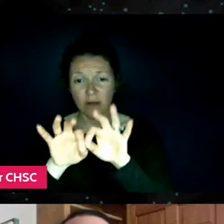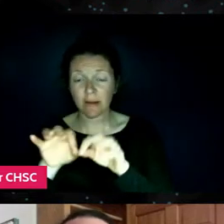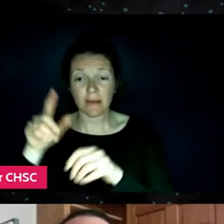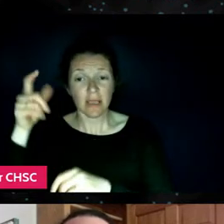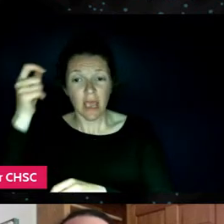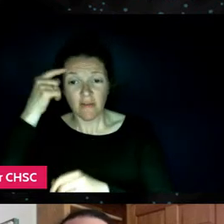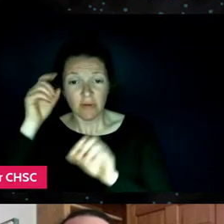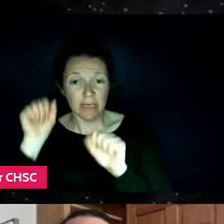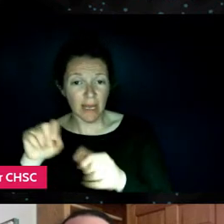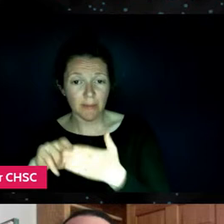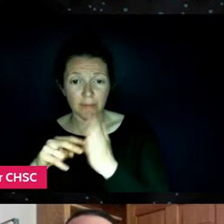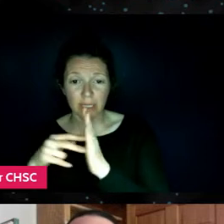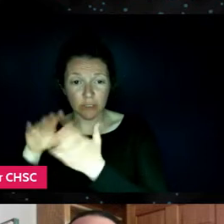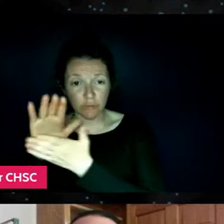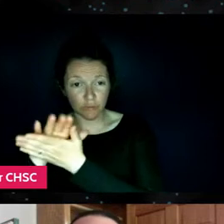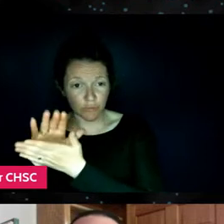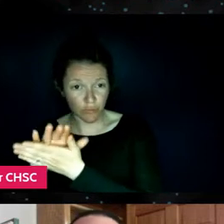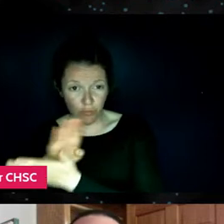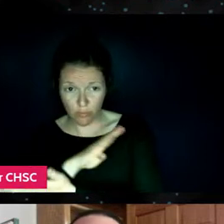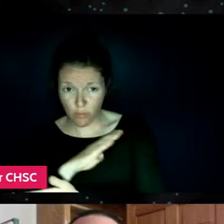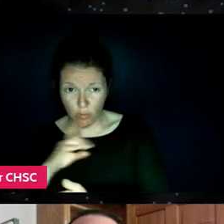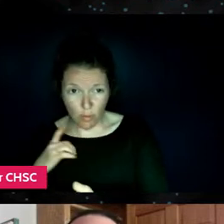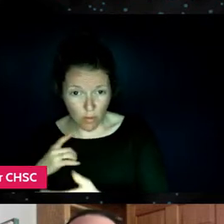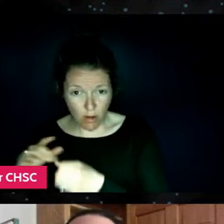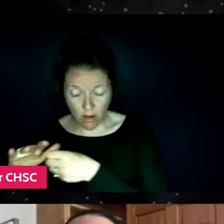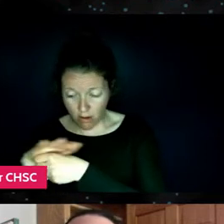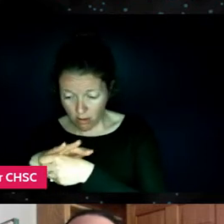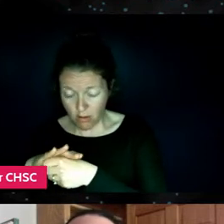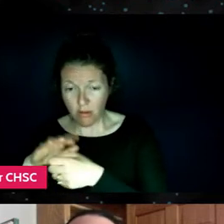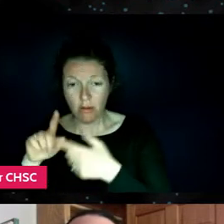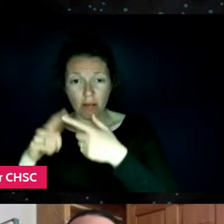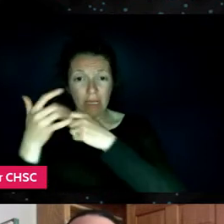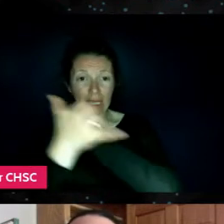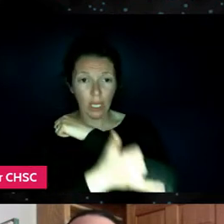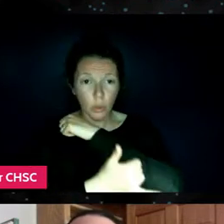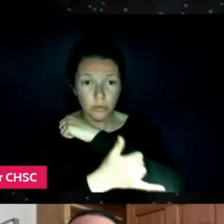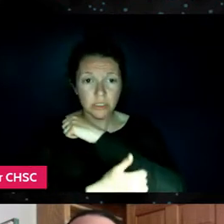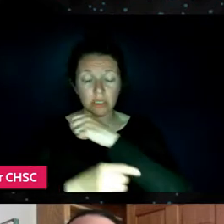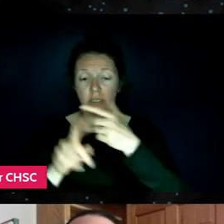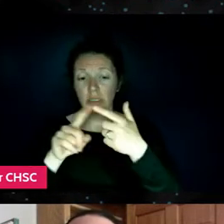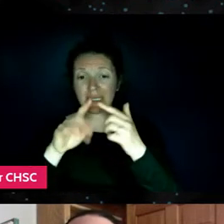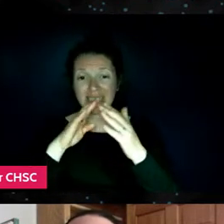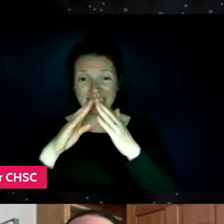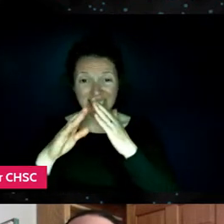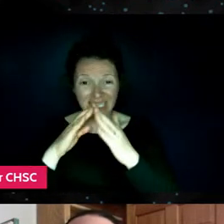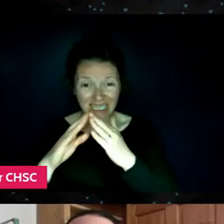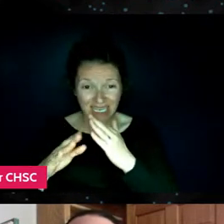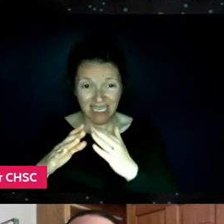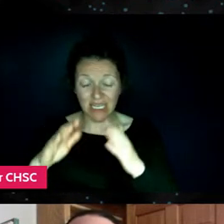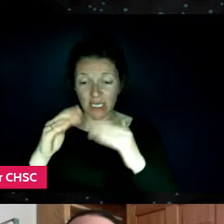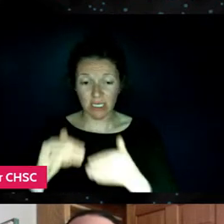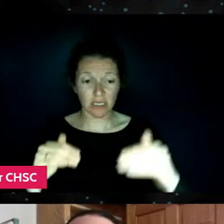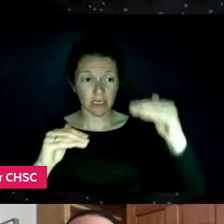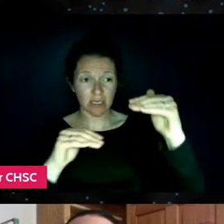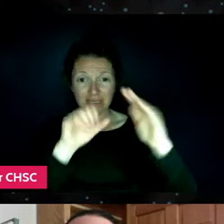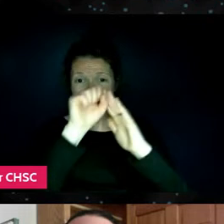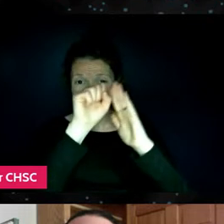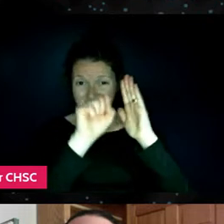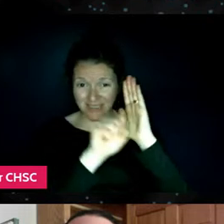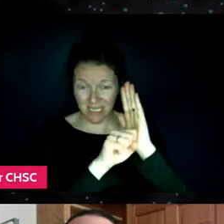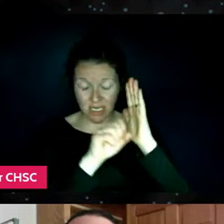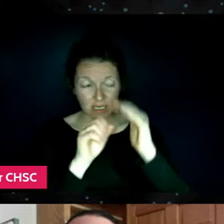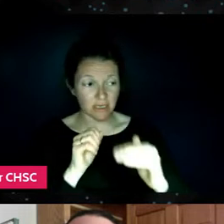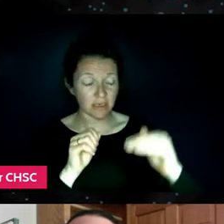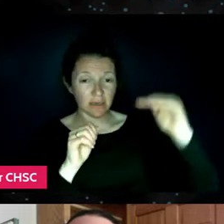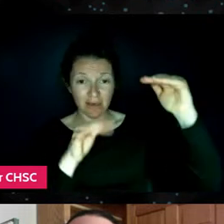your, you know, to your school, to your county and city commissioners, to your state representatives,